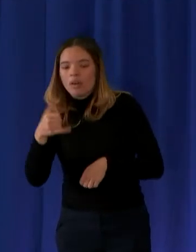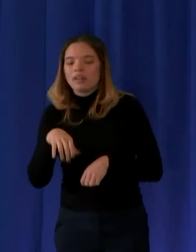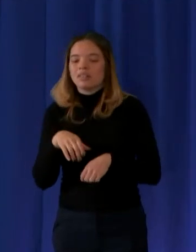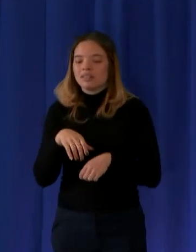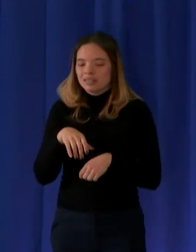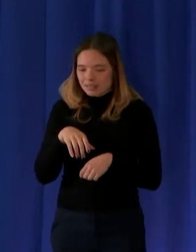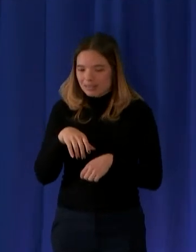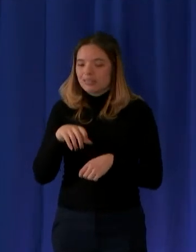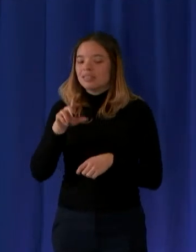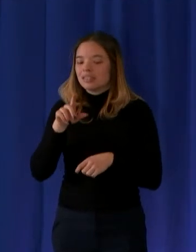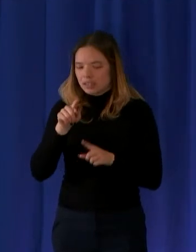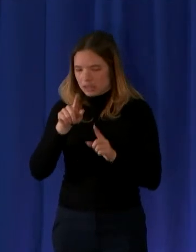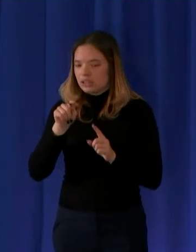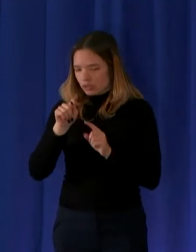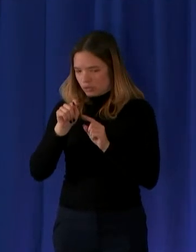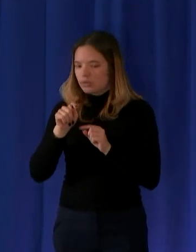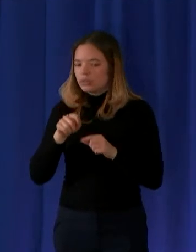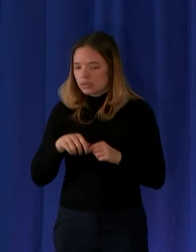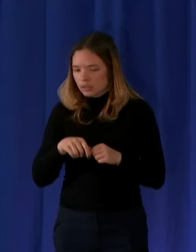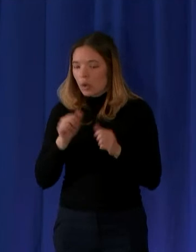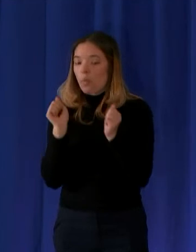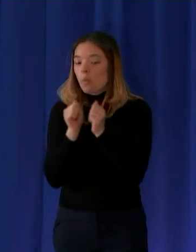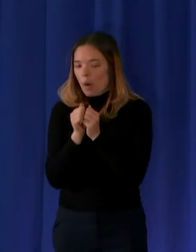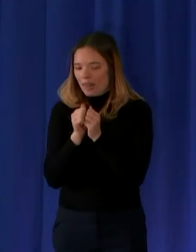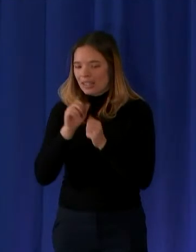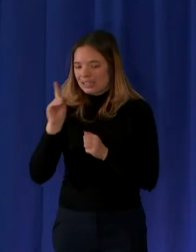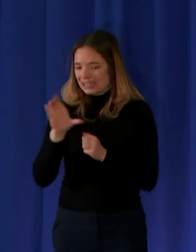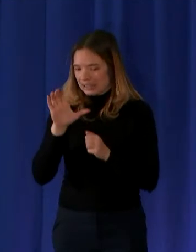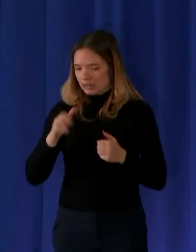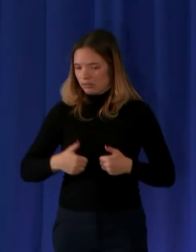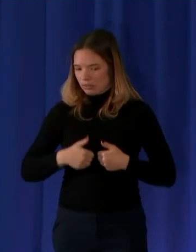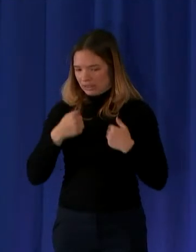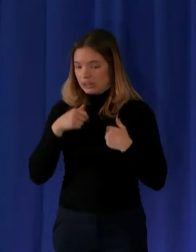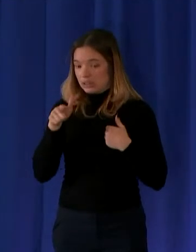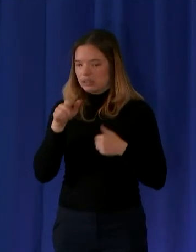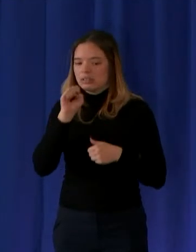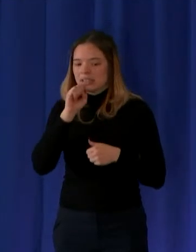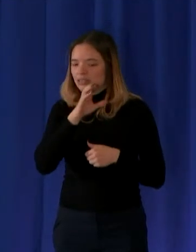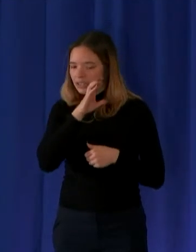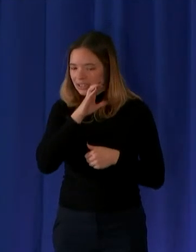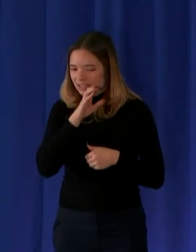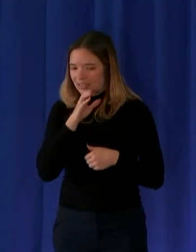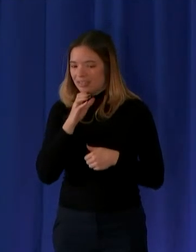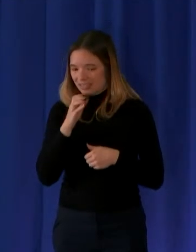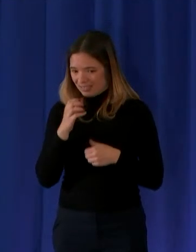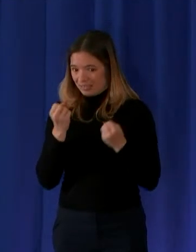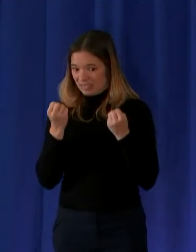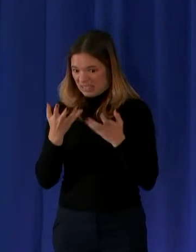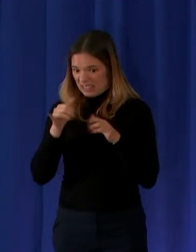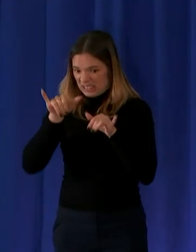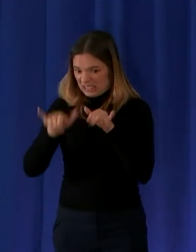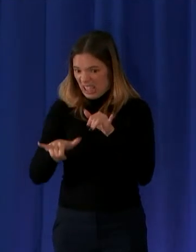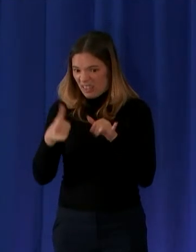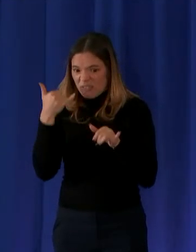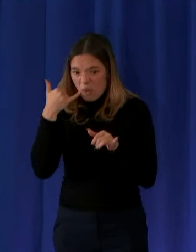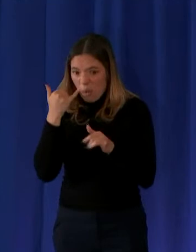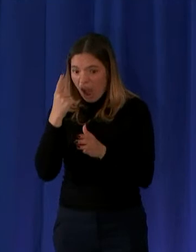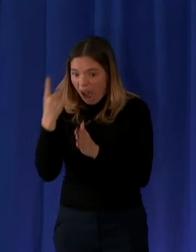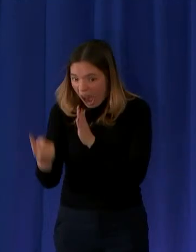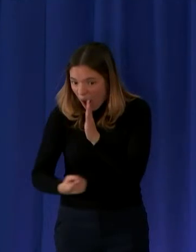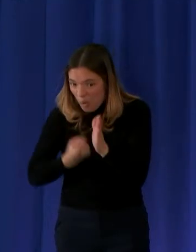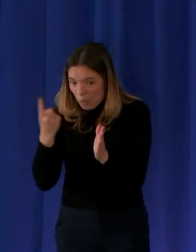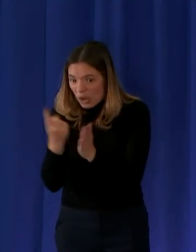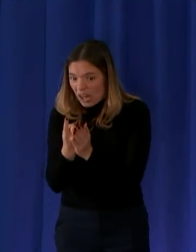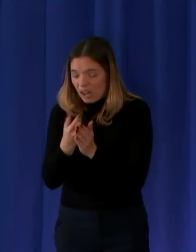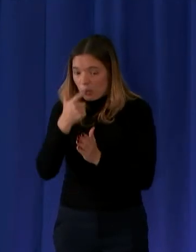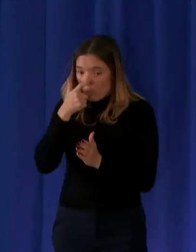hall with DC seniors. 5,000 people called in and stayed on the phone for an